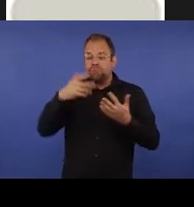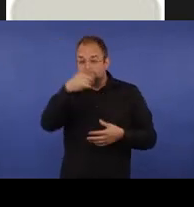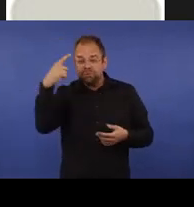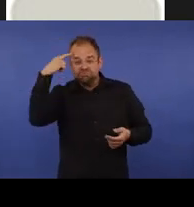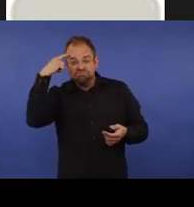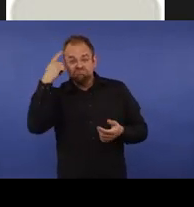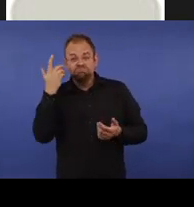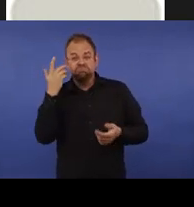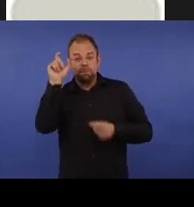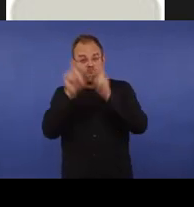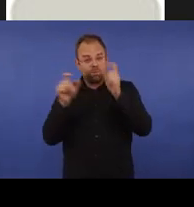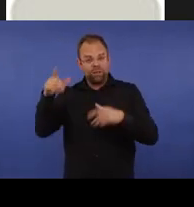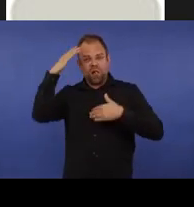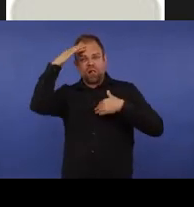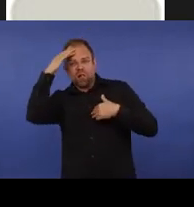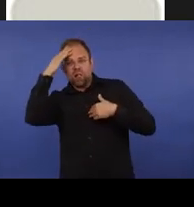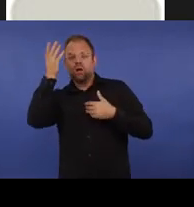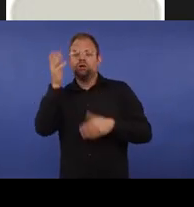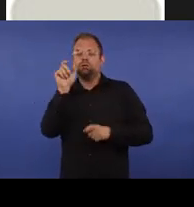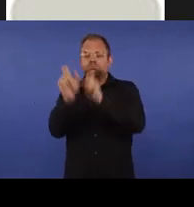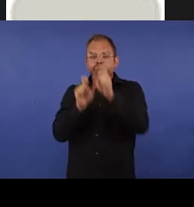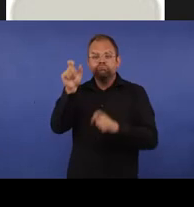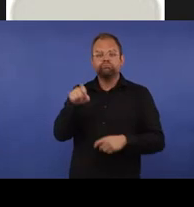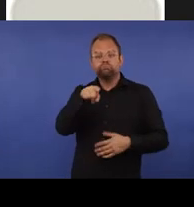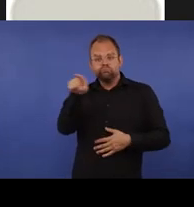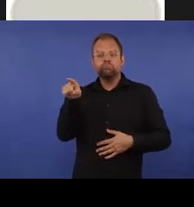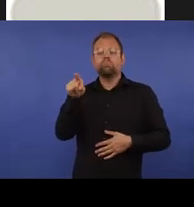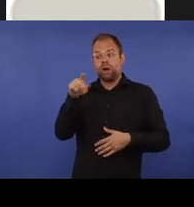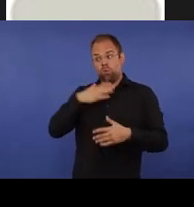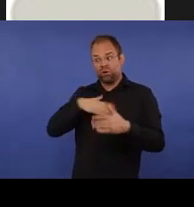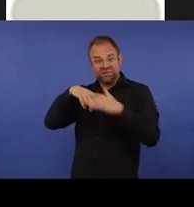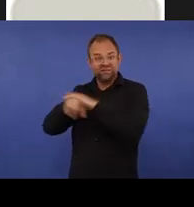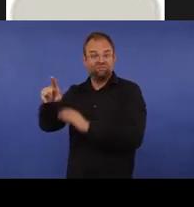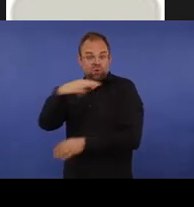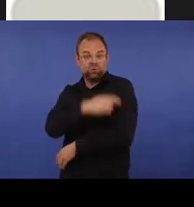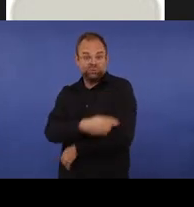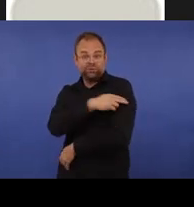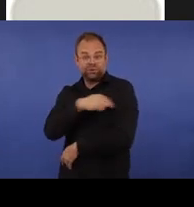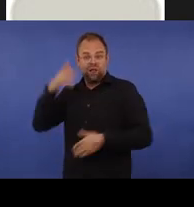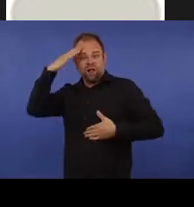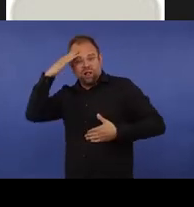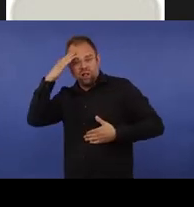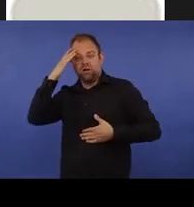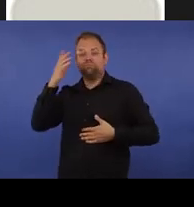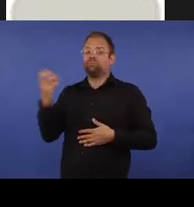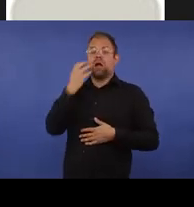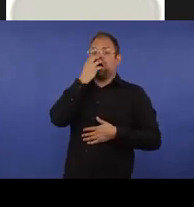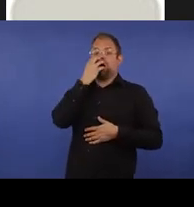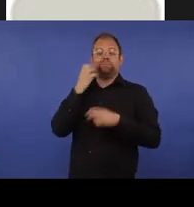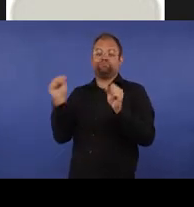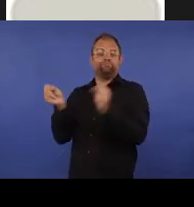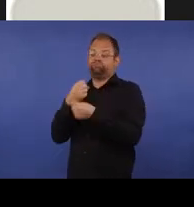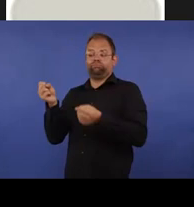had COVID-19 that needed ventilators, but because we had our system did not